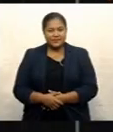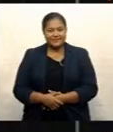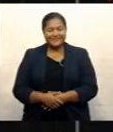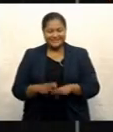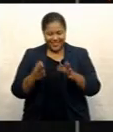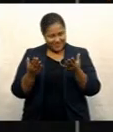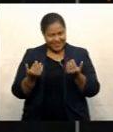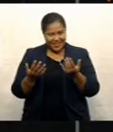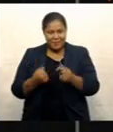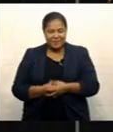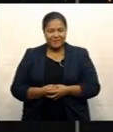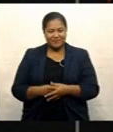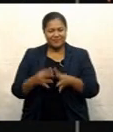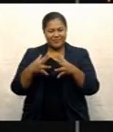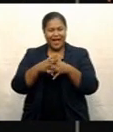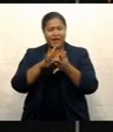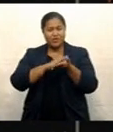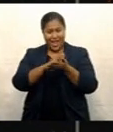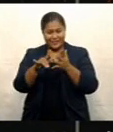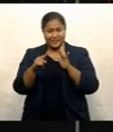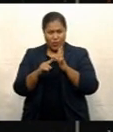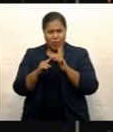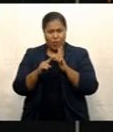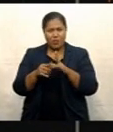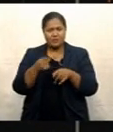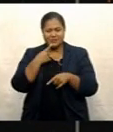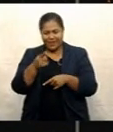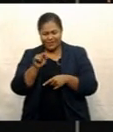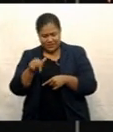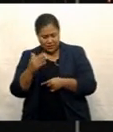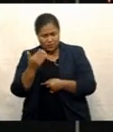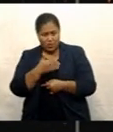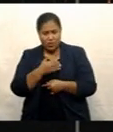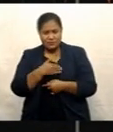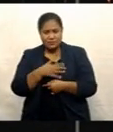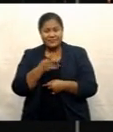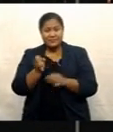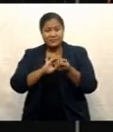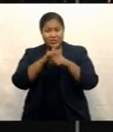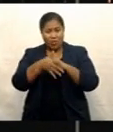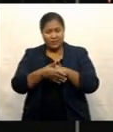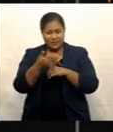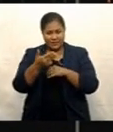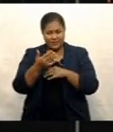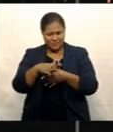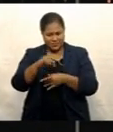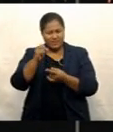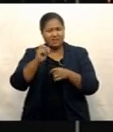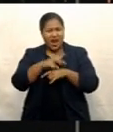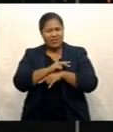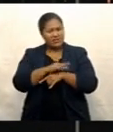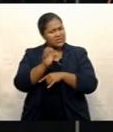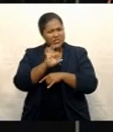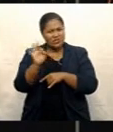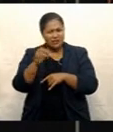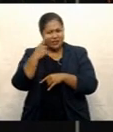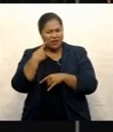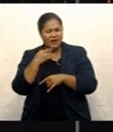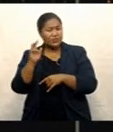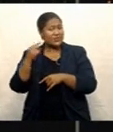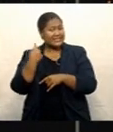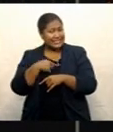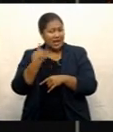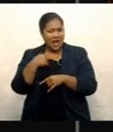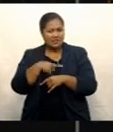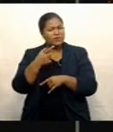Welcome back. The World Health Organization stated earlier this morning that the COVID-19 virus is not trying to kill us as it